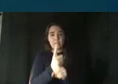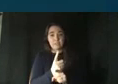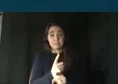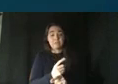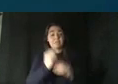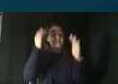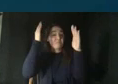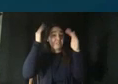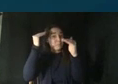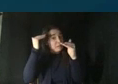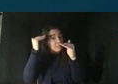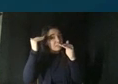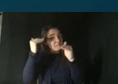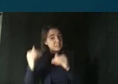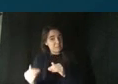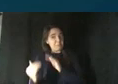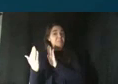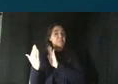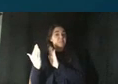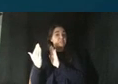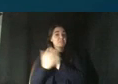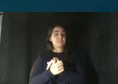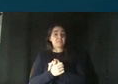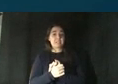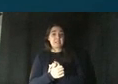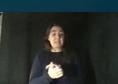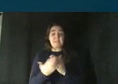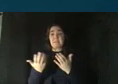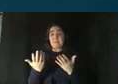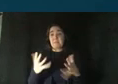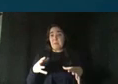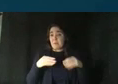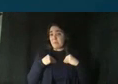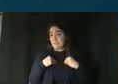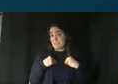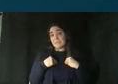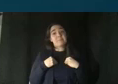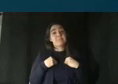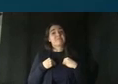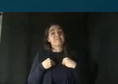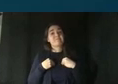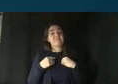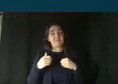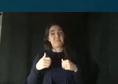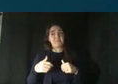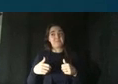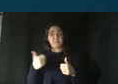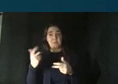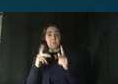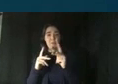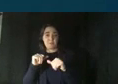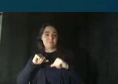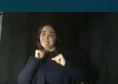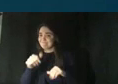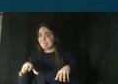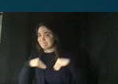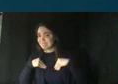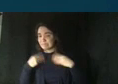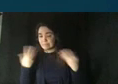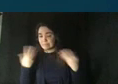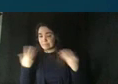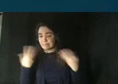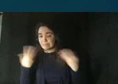and some people might embrace it. Who knows? You might do a great job. You might be an incredible author that could do more justice to the story